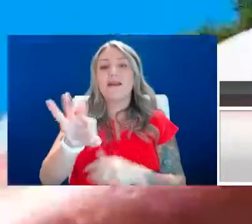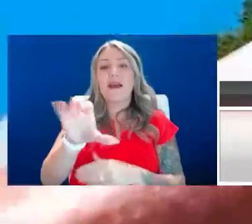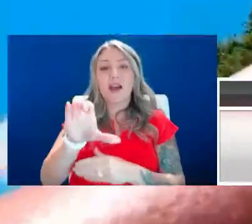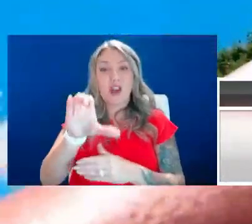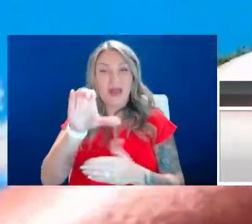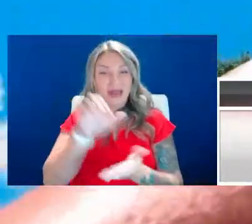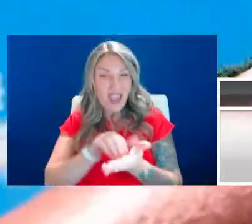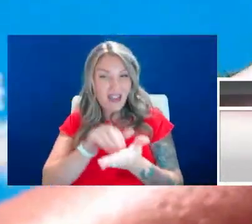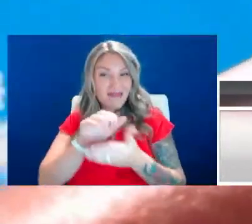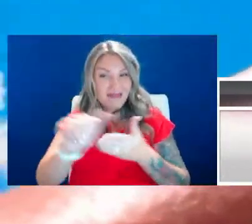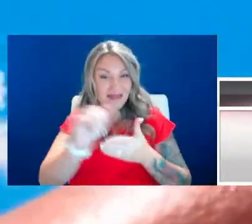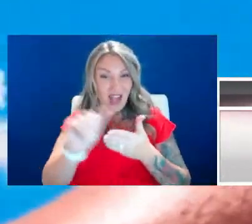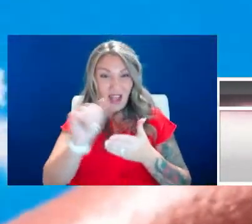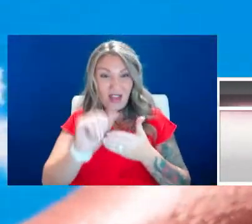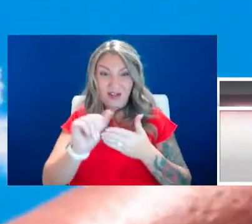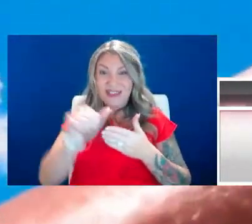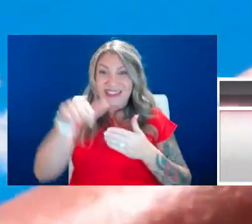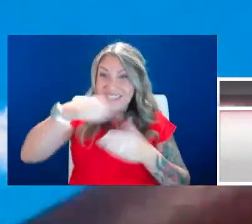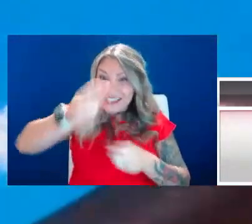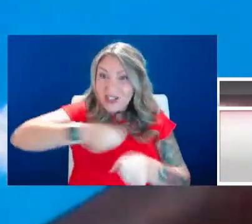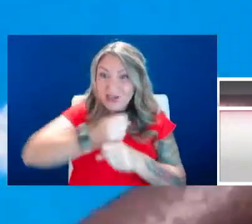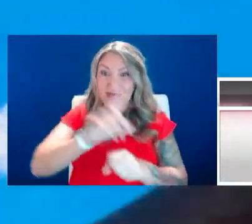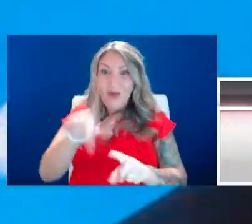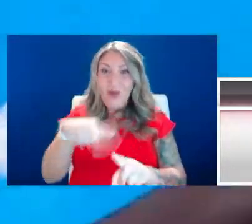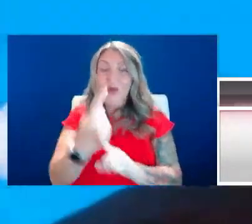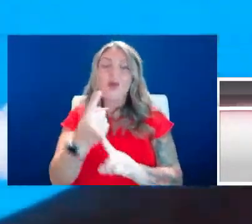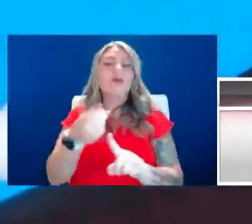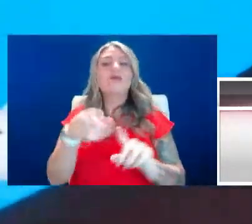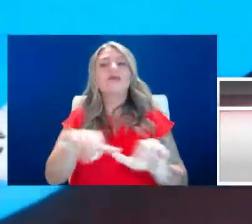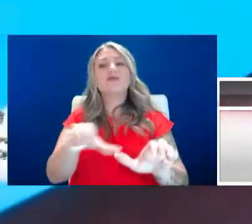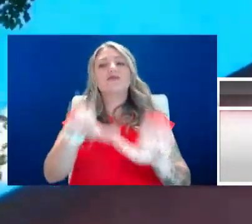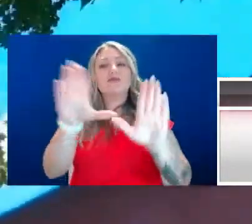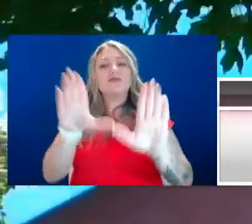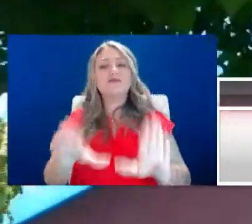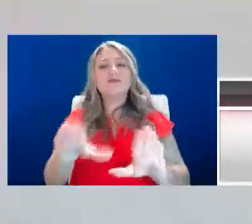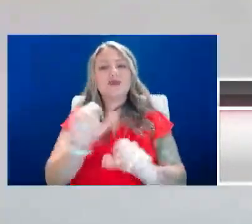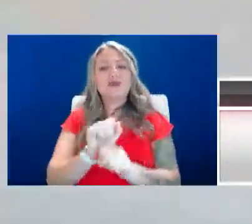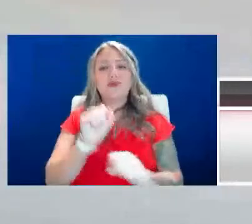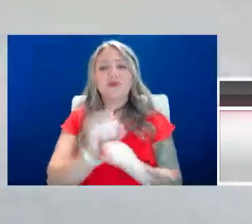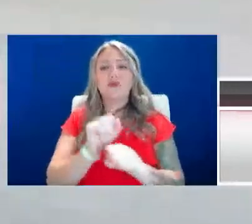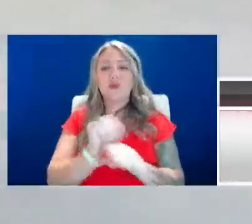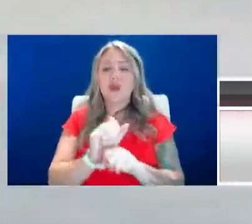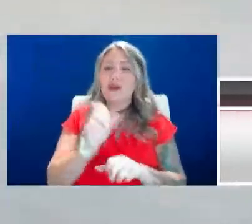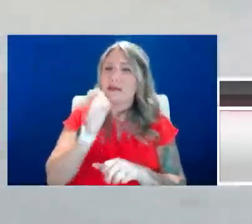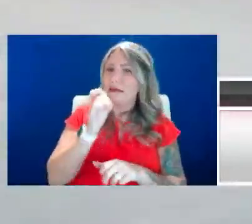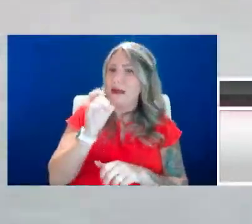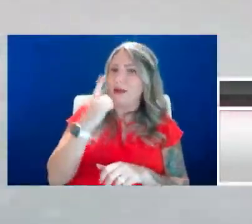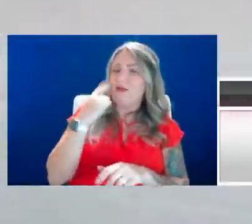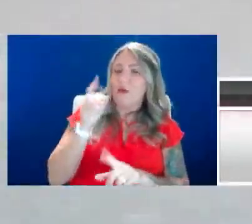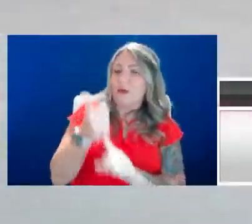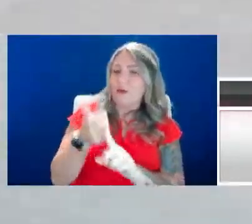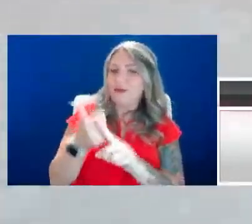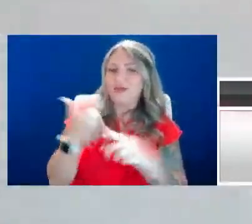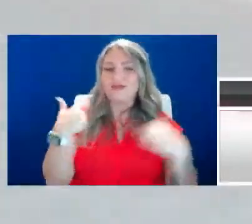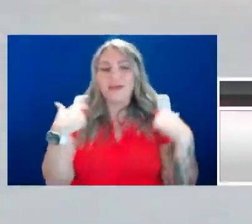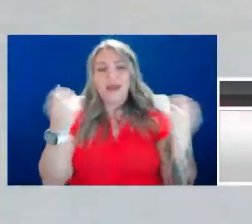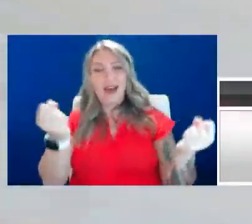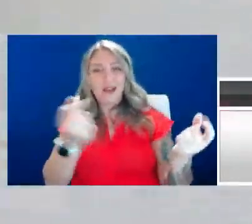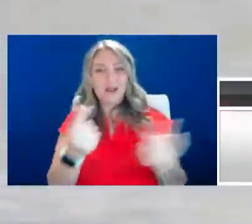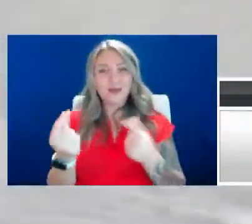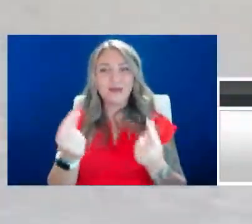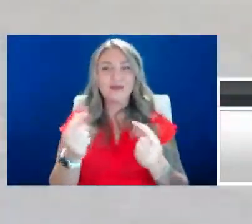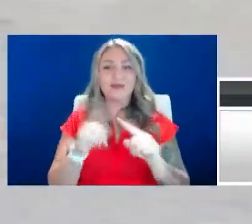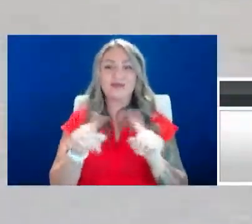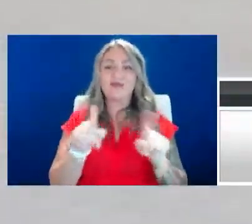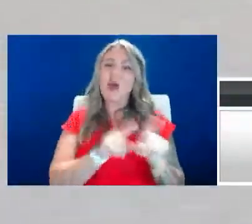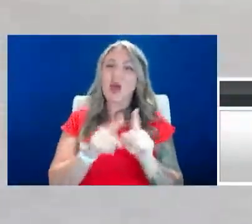they're doing an amazing job, not only just for themselves, just to be healthy and get out and do this, but also for patients